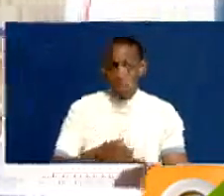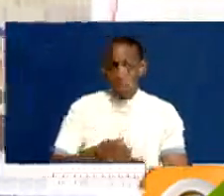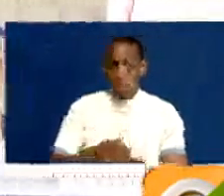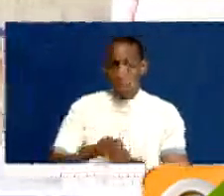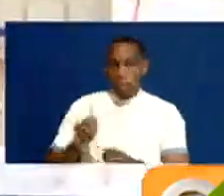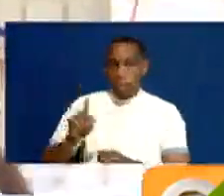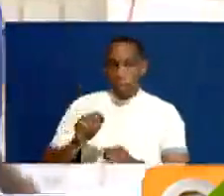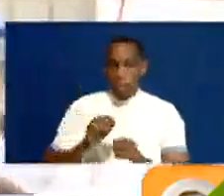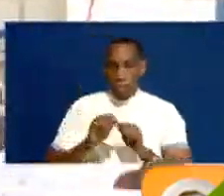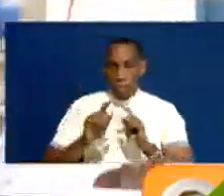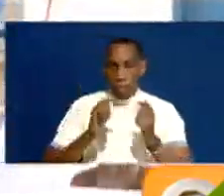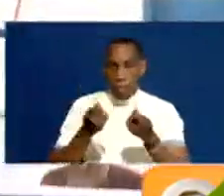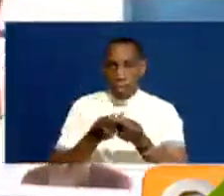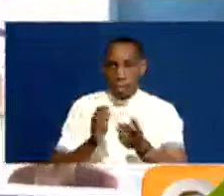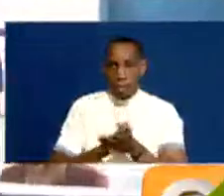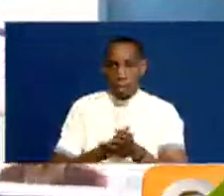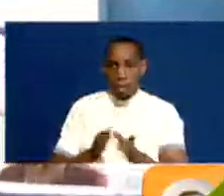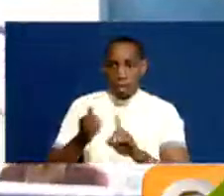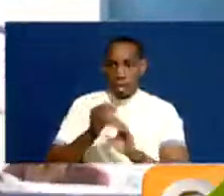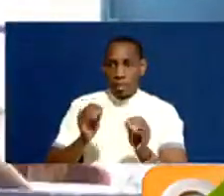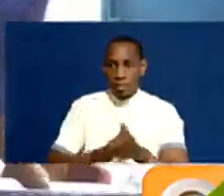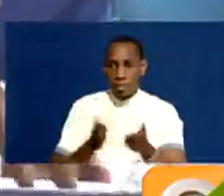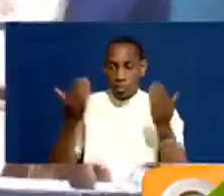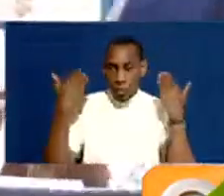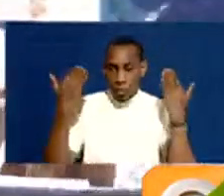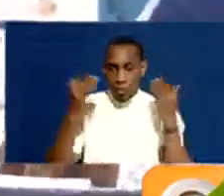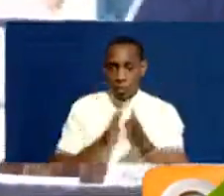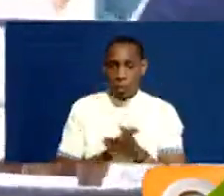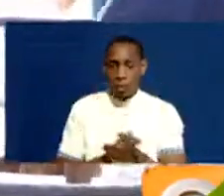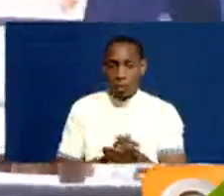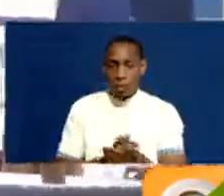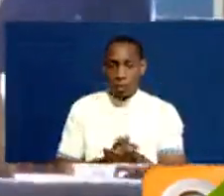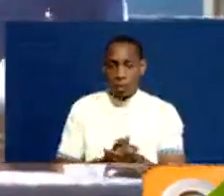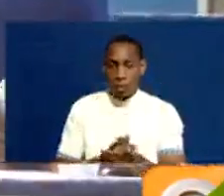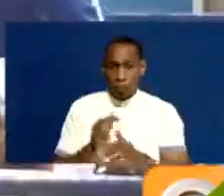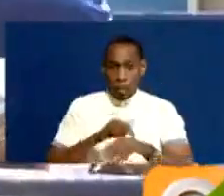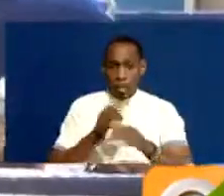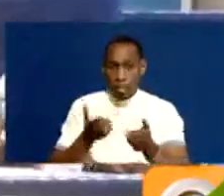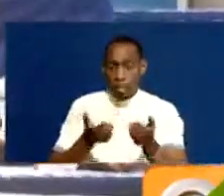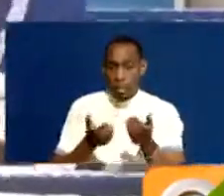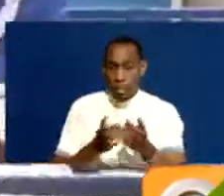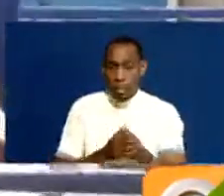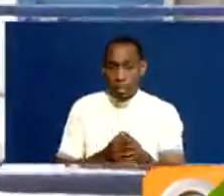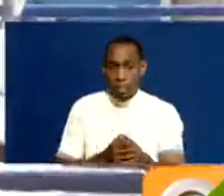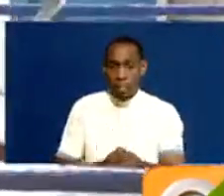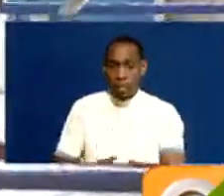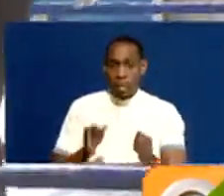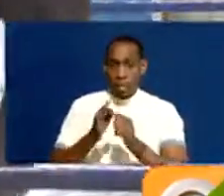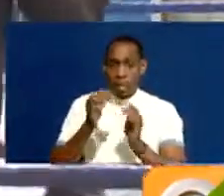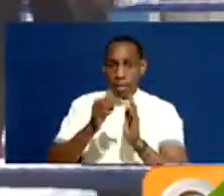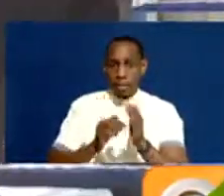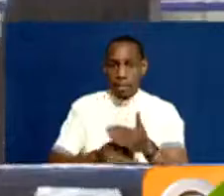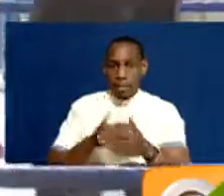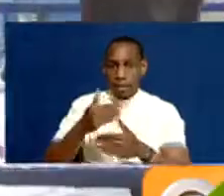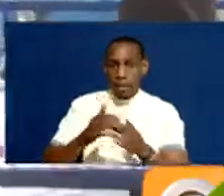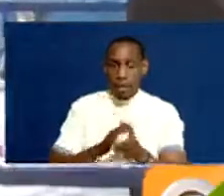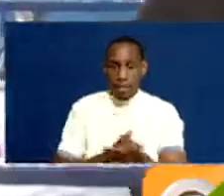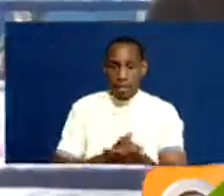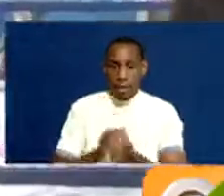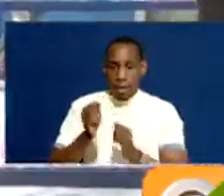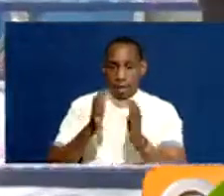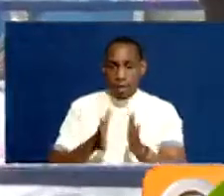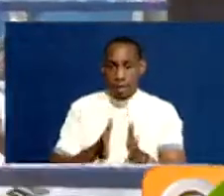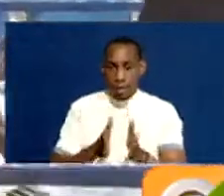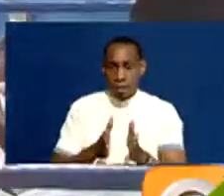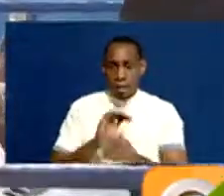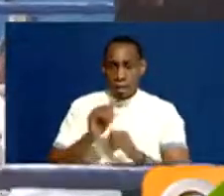boxing team that barely made it to MERU on the finished time, rather. They're 13 points after entering boxers in